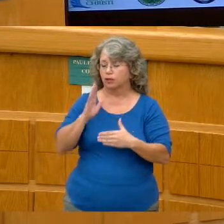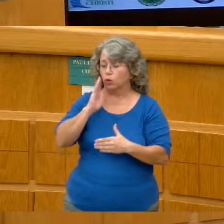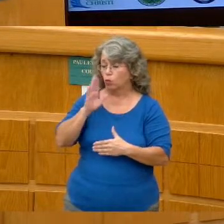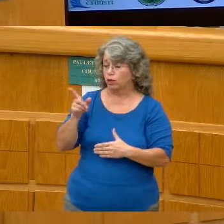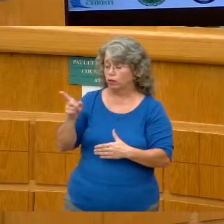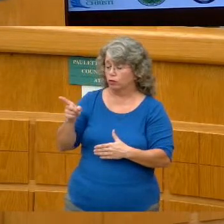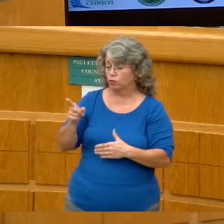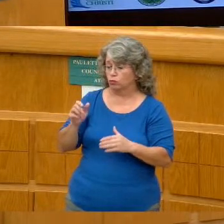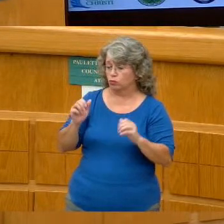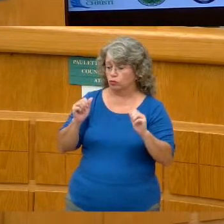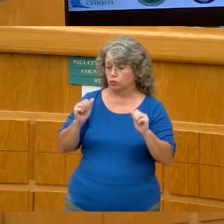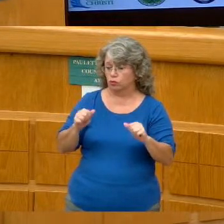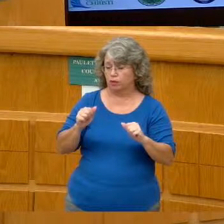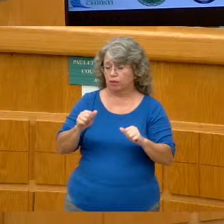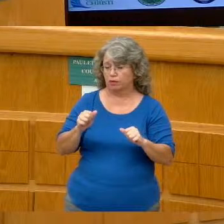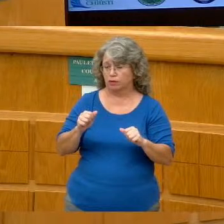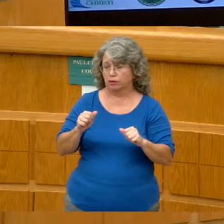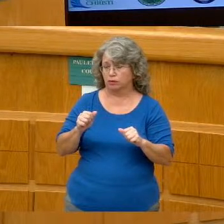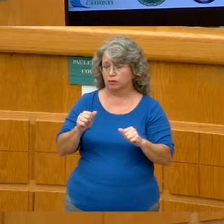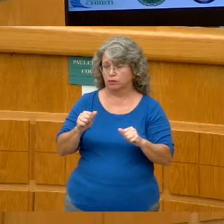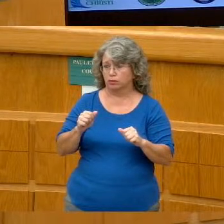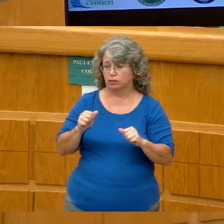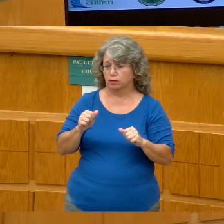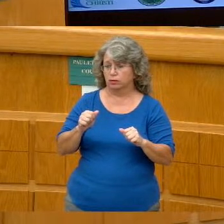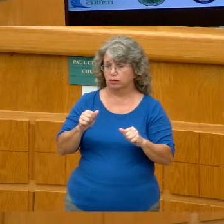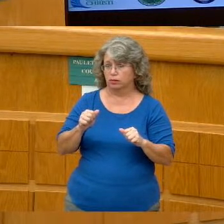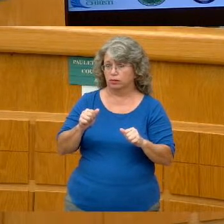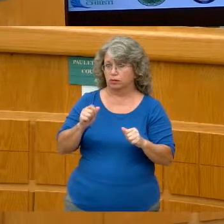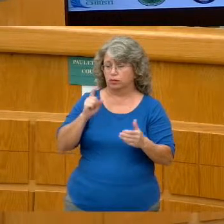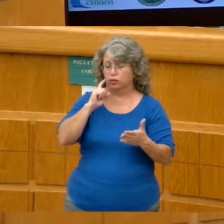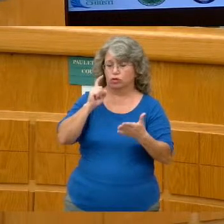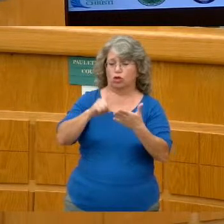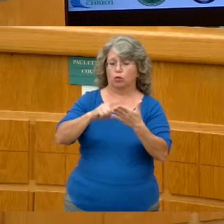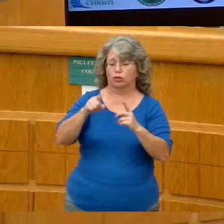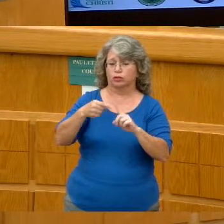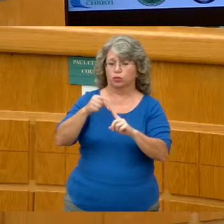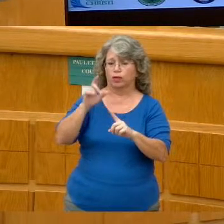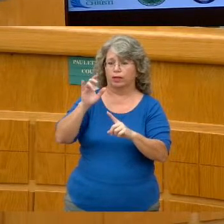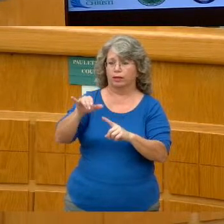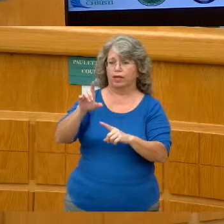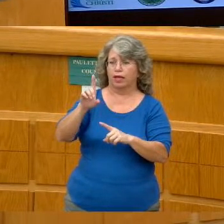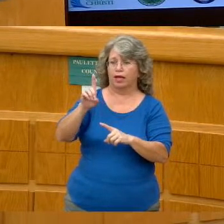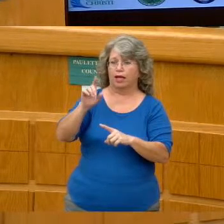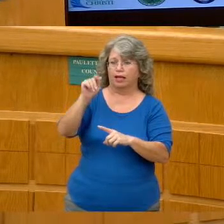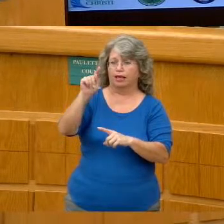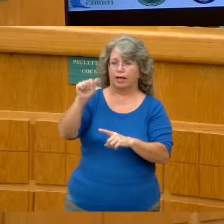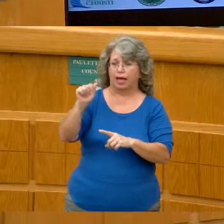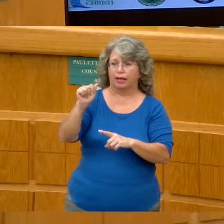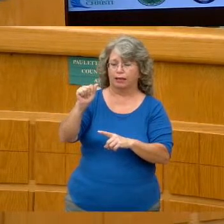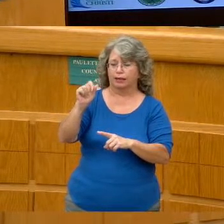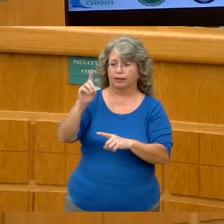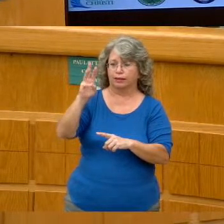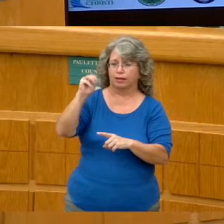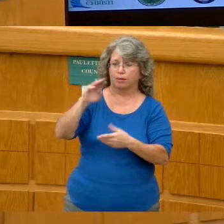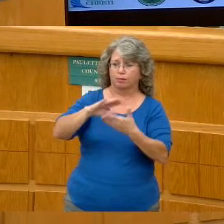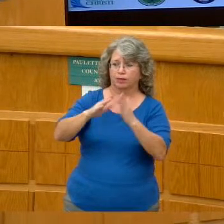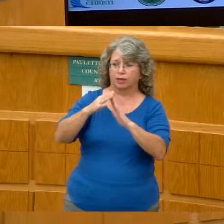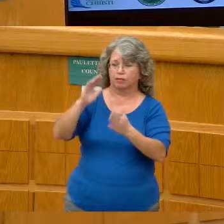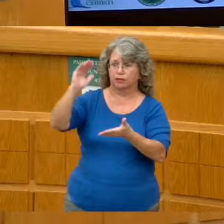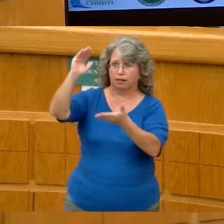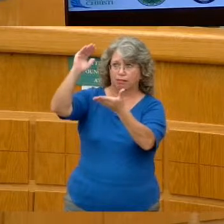dumps start to get smaller numbers? Will you be able to tell that is a data dump, or is that a daily